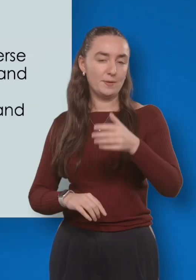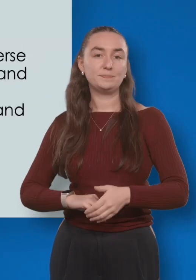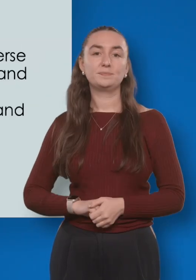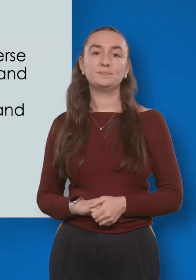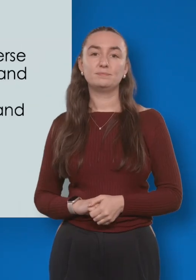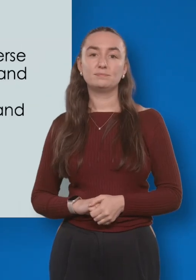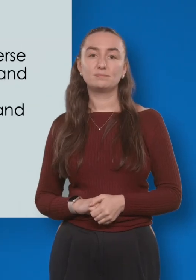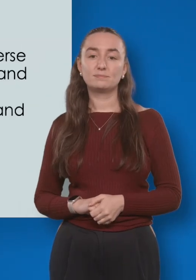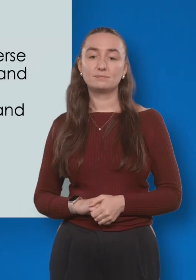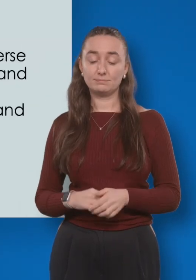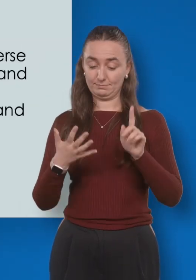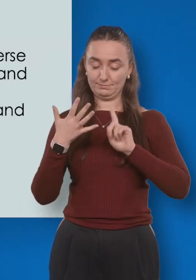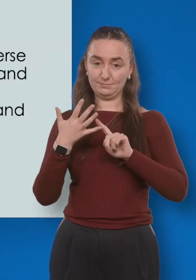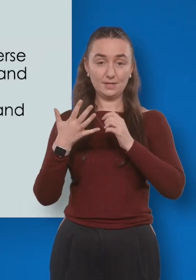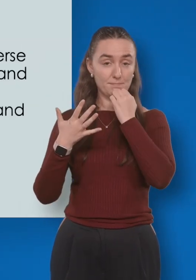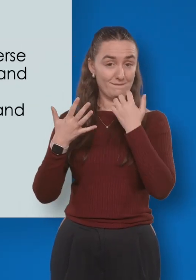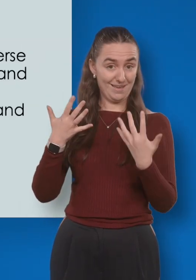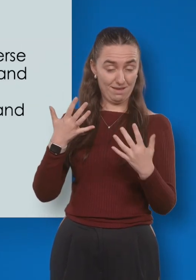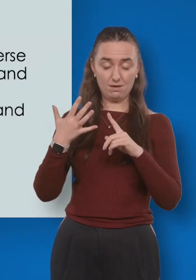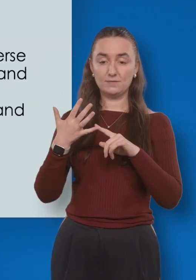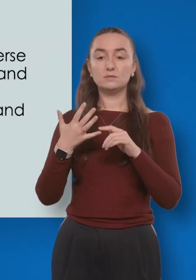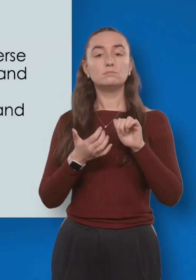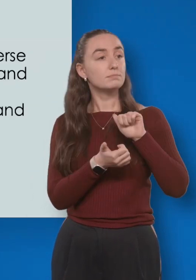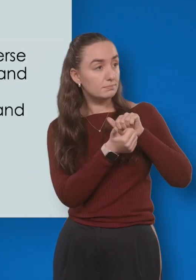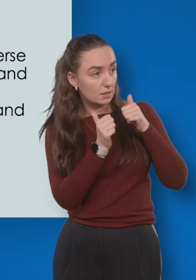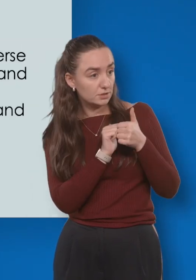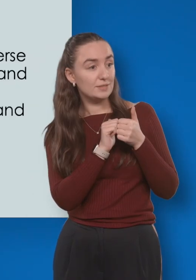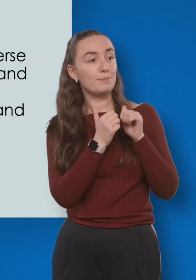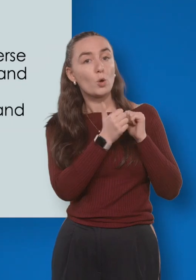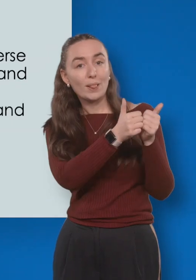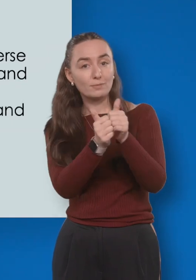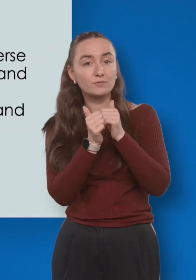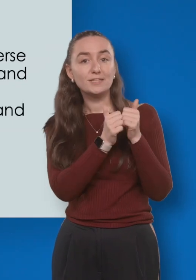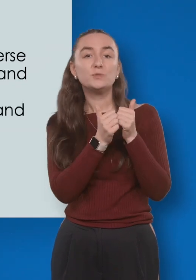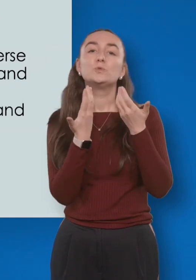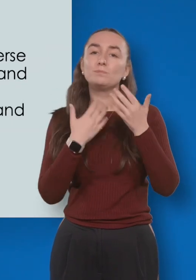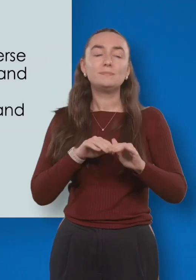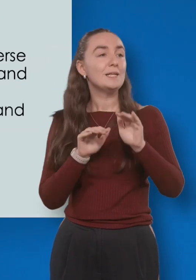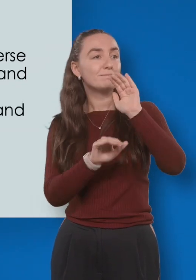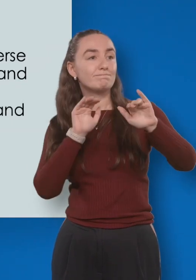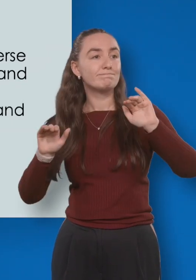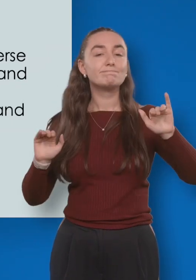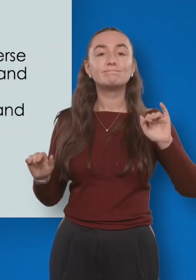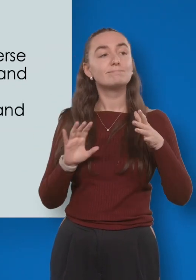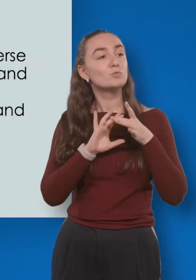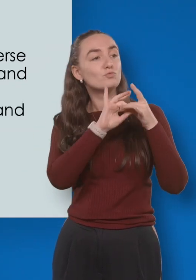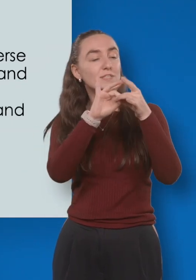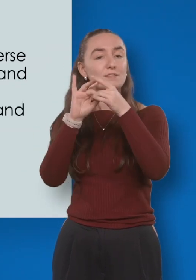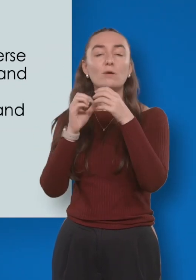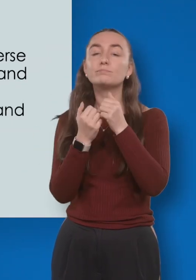Number 5 is partnership and collaboration. So we have reached out throughout the caucus and to work with lots of different